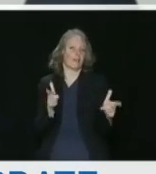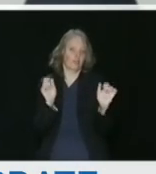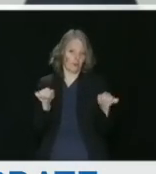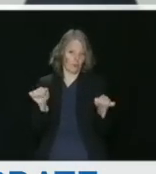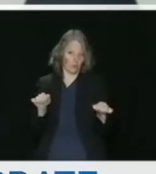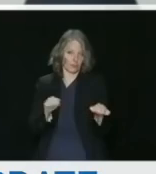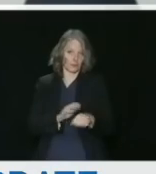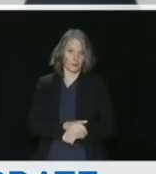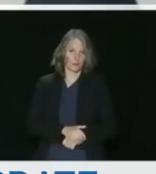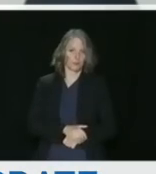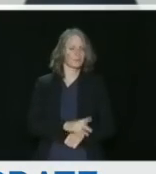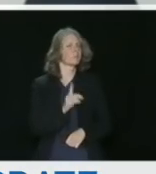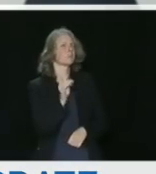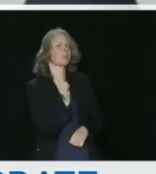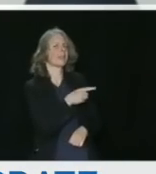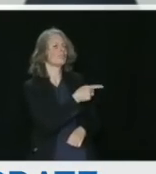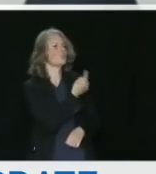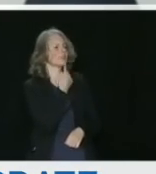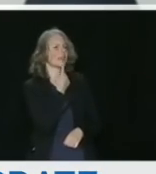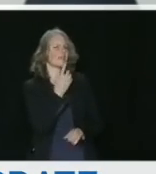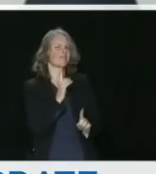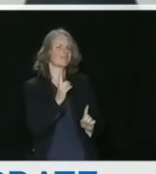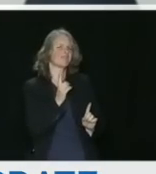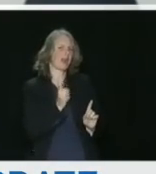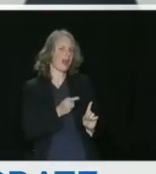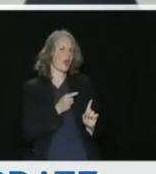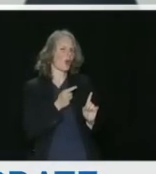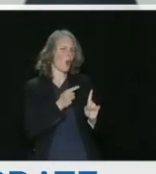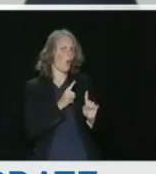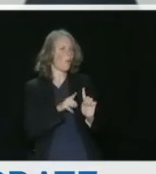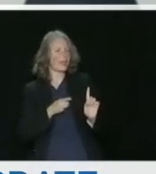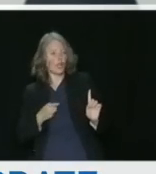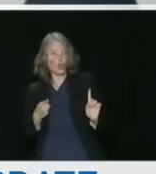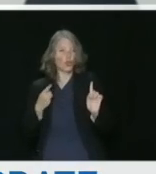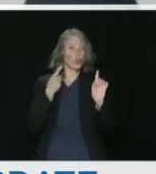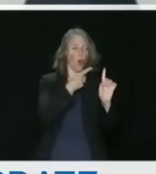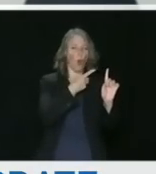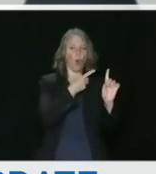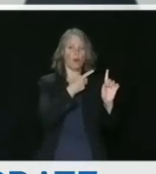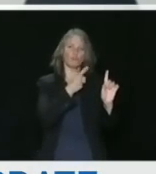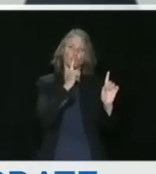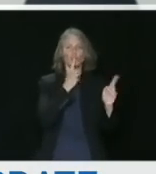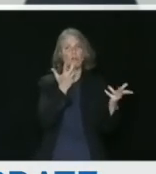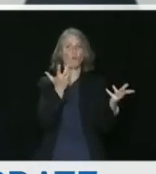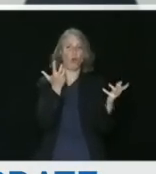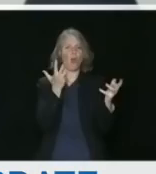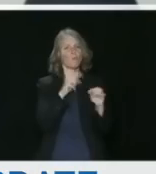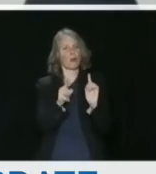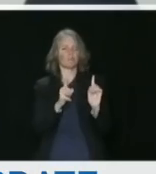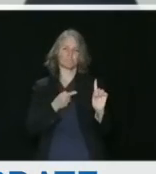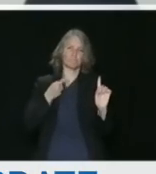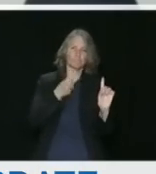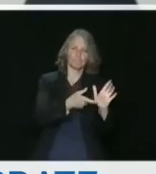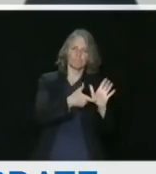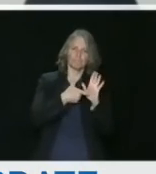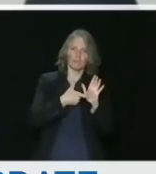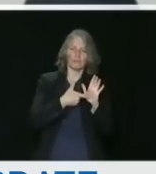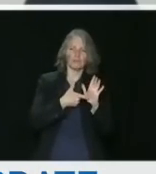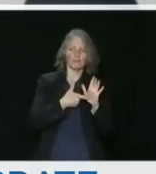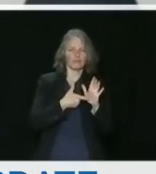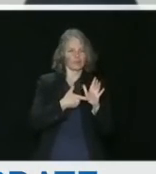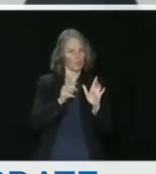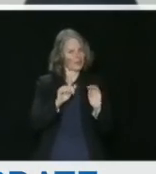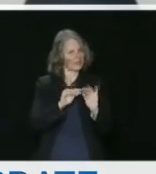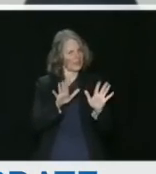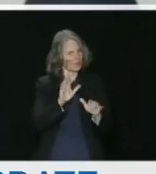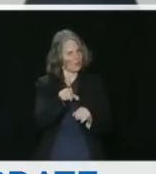Question, you say that it's an objective. Why is it not a target? I think it would be important to clarify that. I also